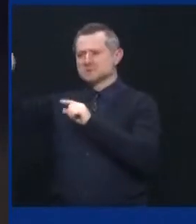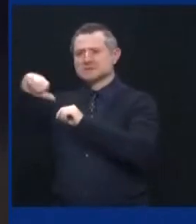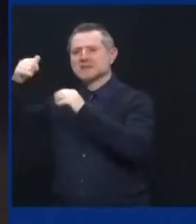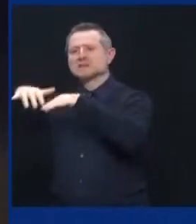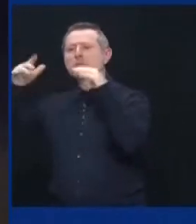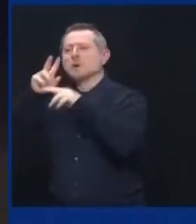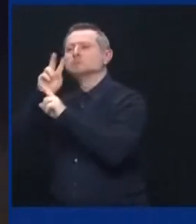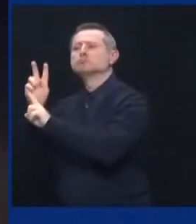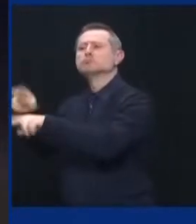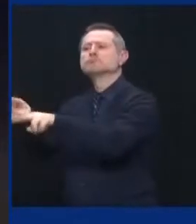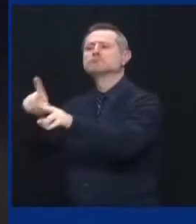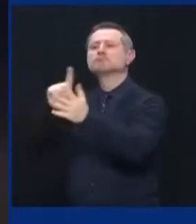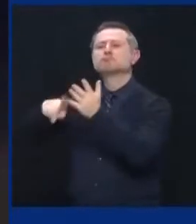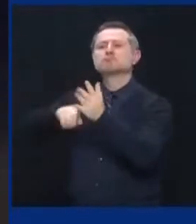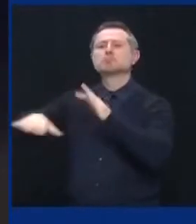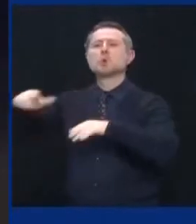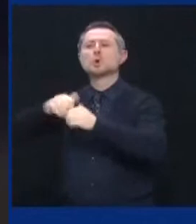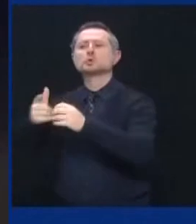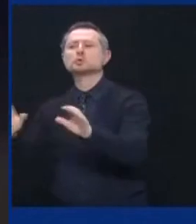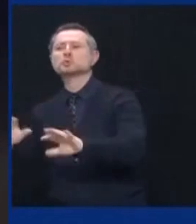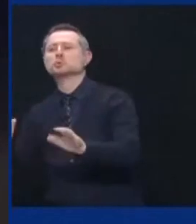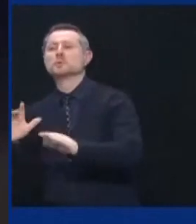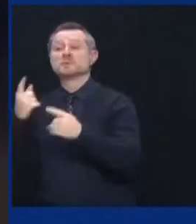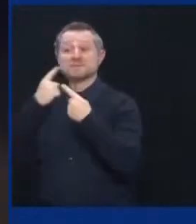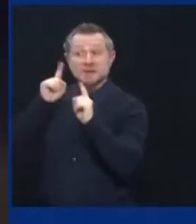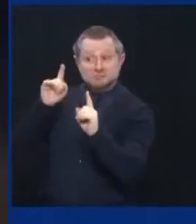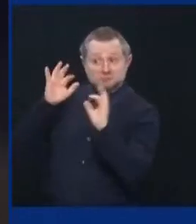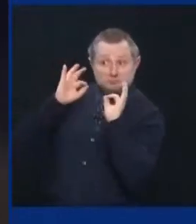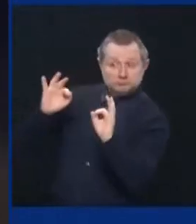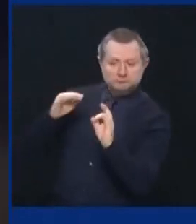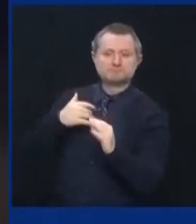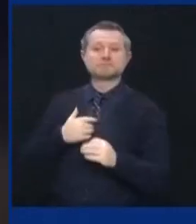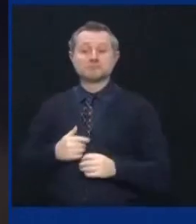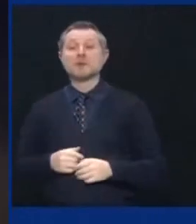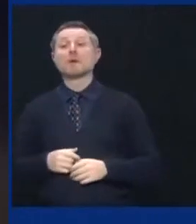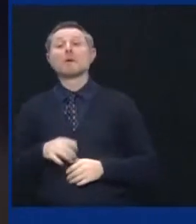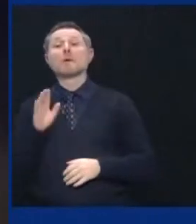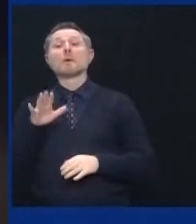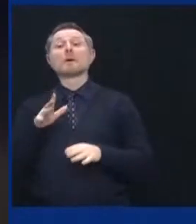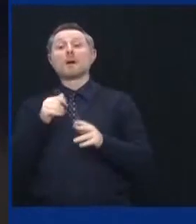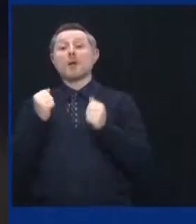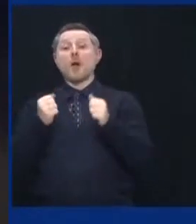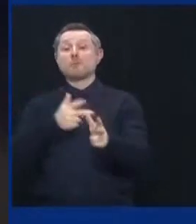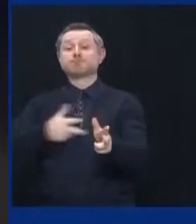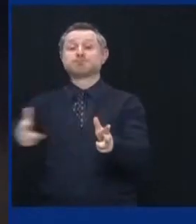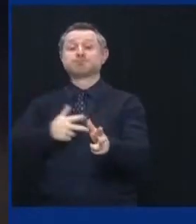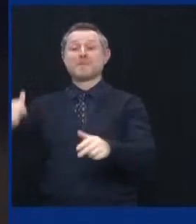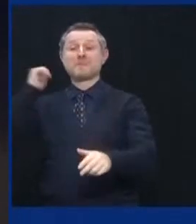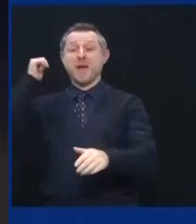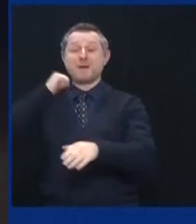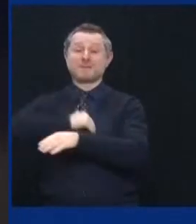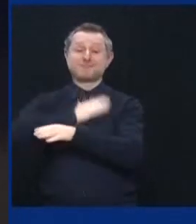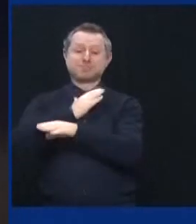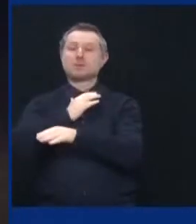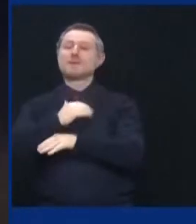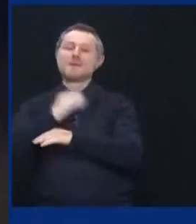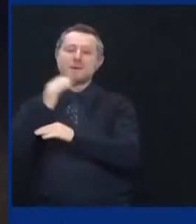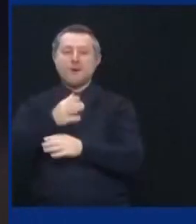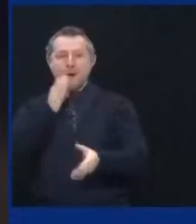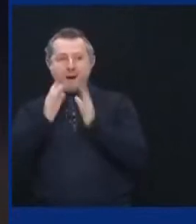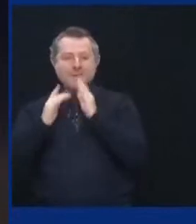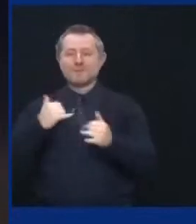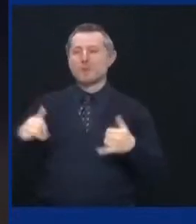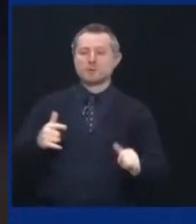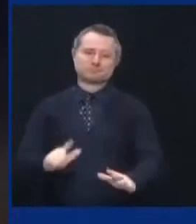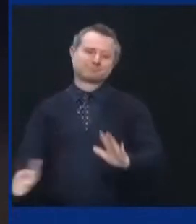protocols are in place to confirm their effectiveness. Tailgating remains banned under this plan, and New Yorkers are being reminded to avoid gatherings